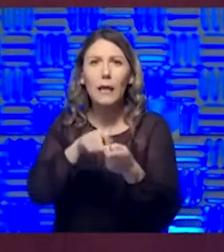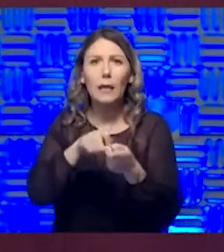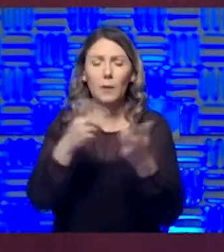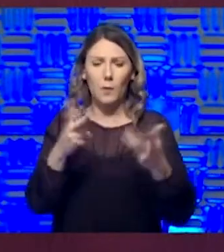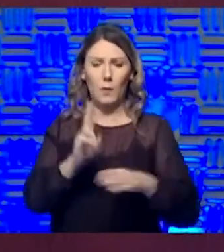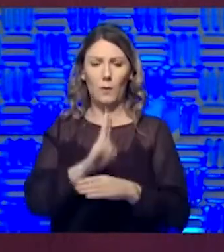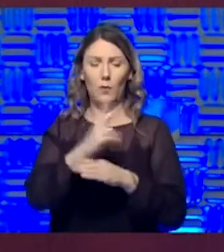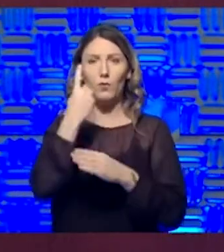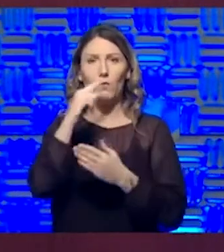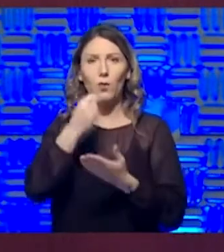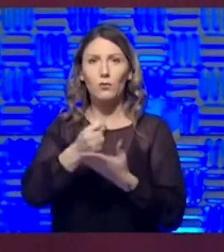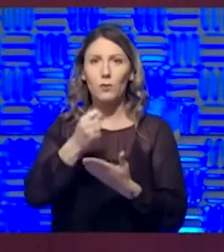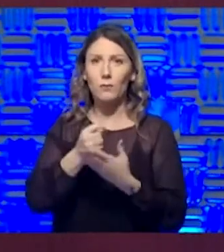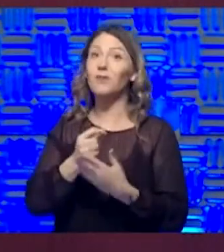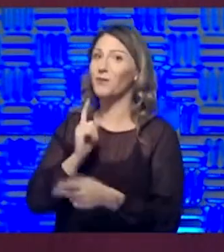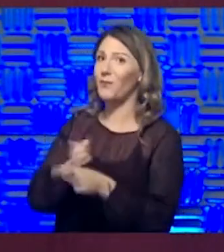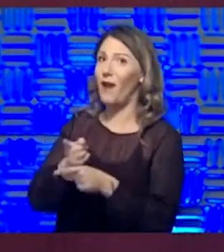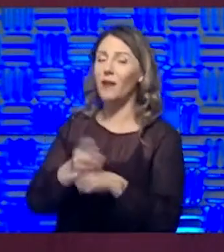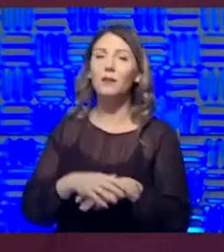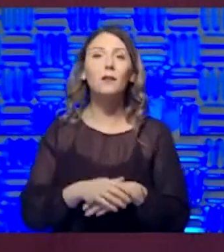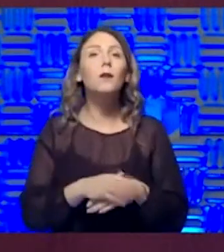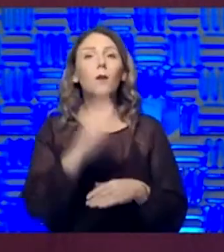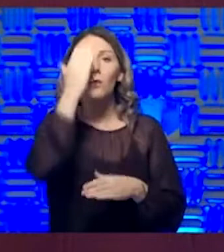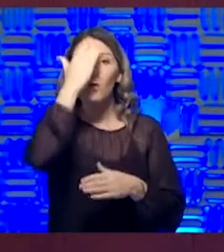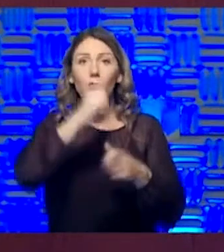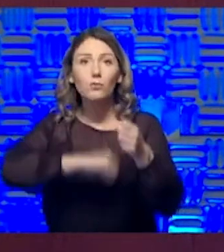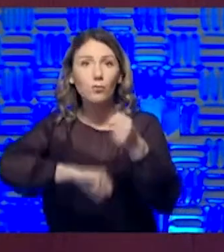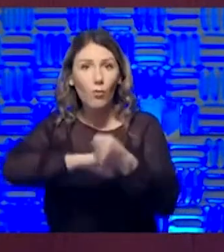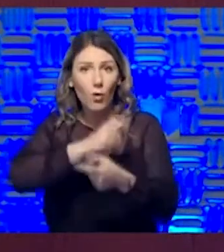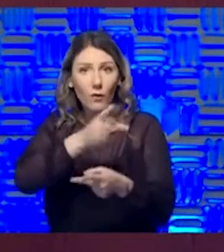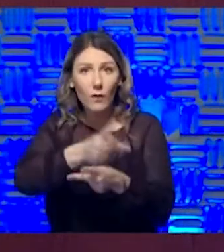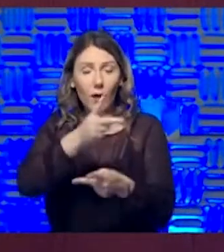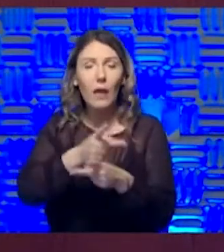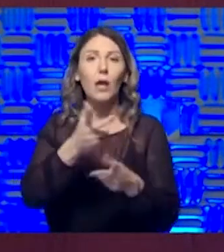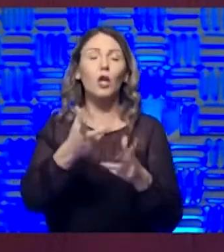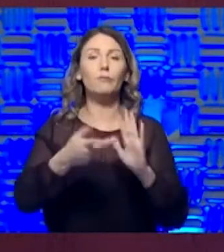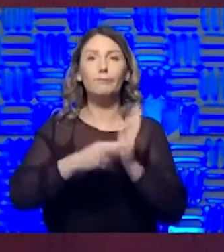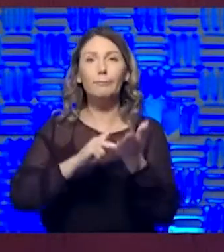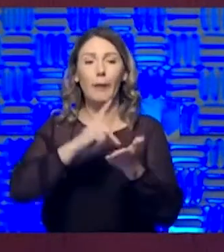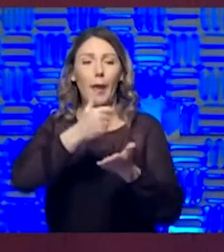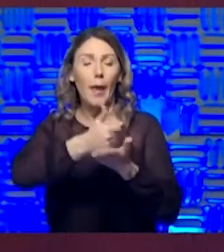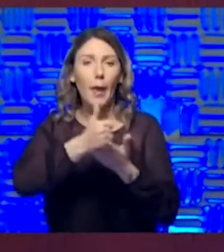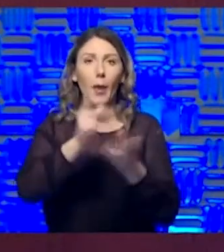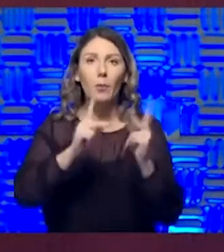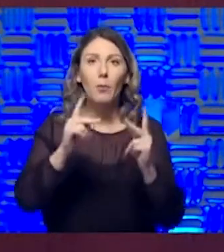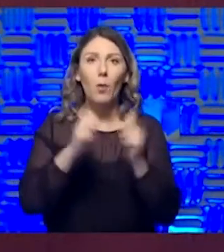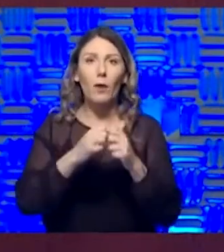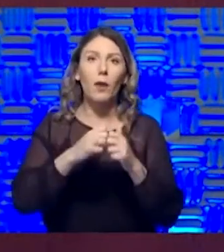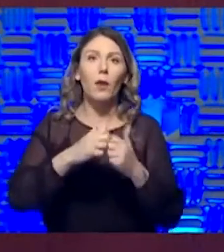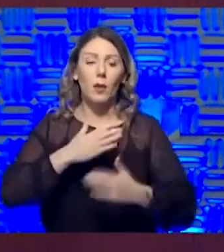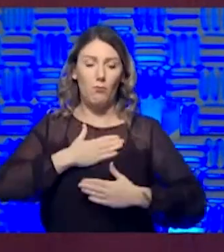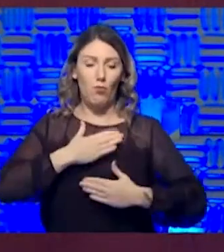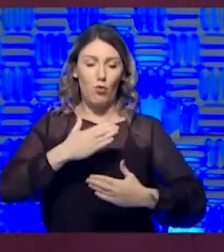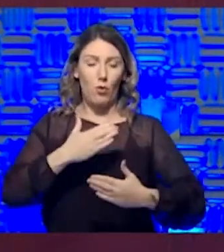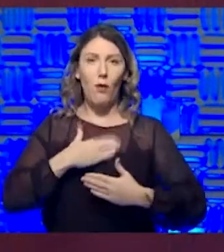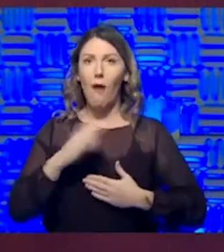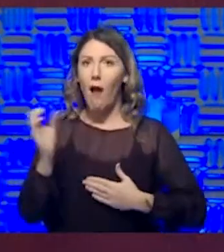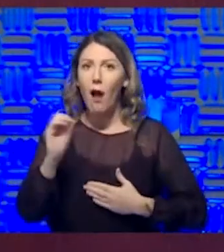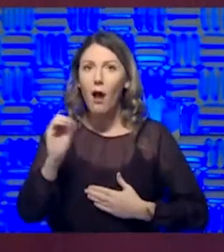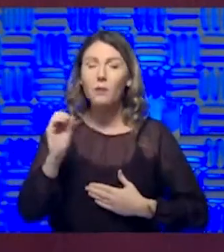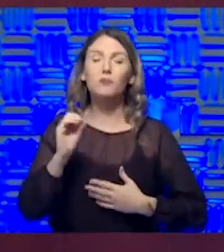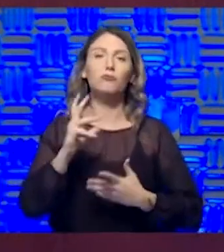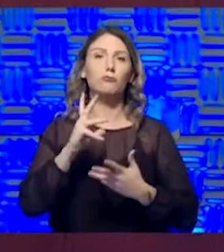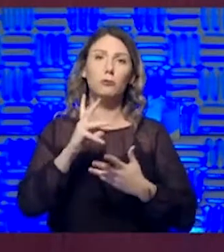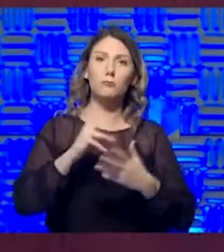for treatment. Right. We know supportive care, helping people with, you know, breathing, oxygen, those things get people through